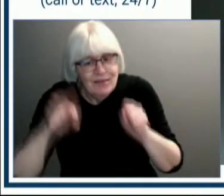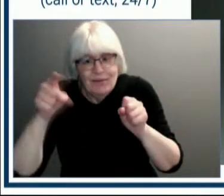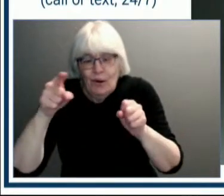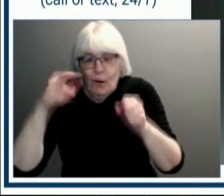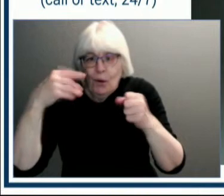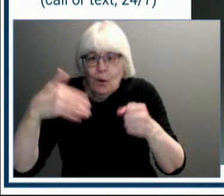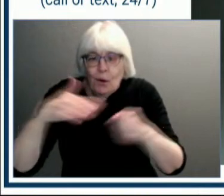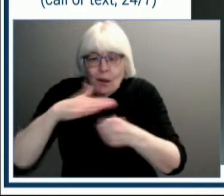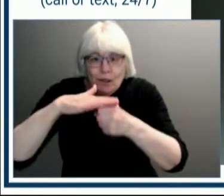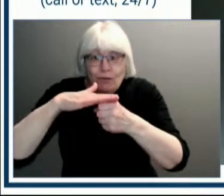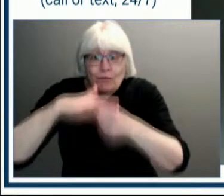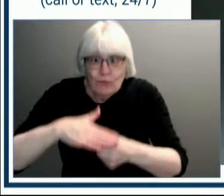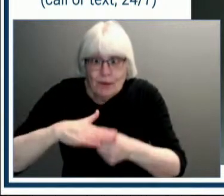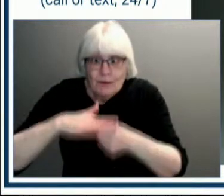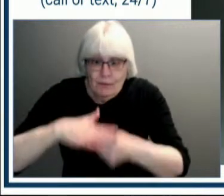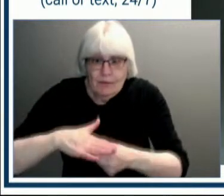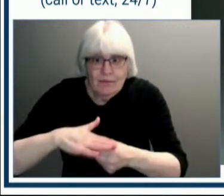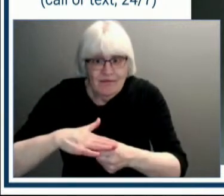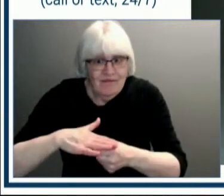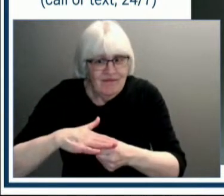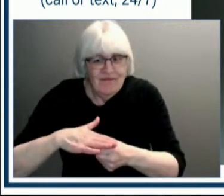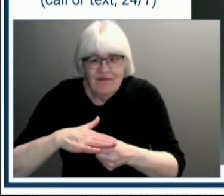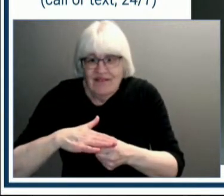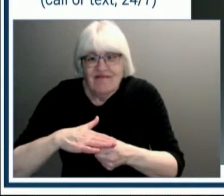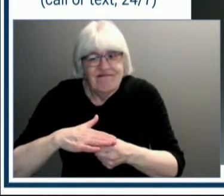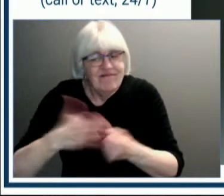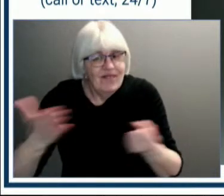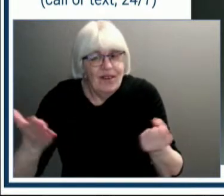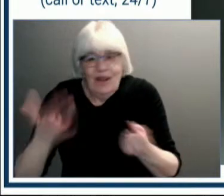And that's why we've made a priority of